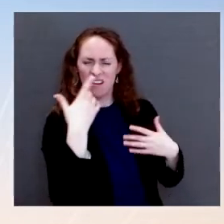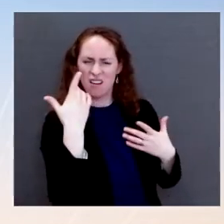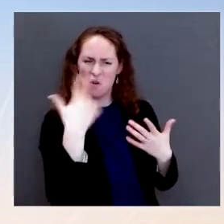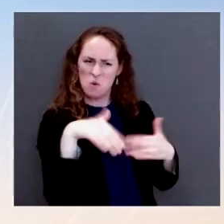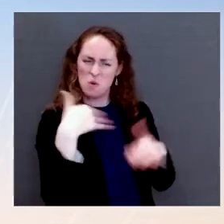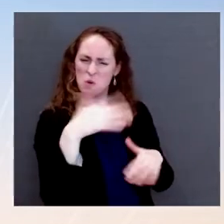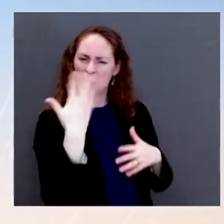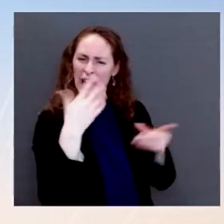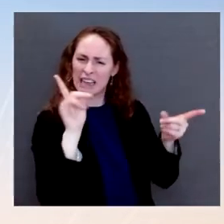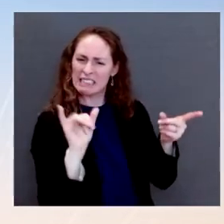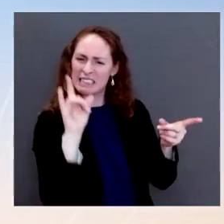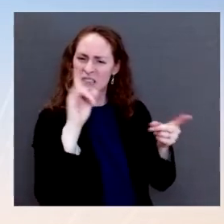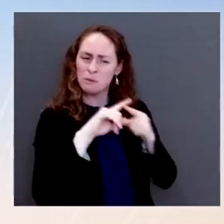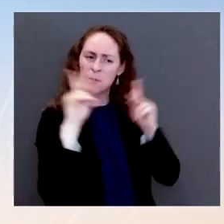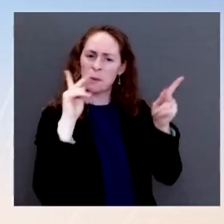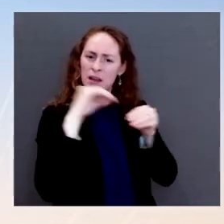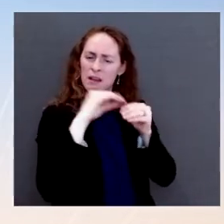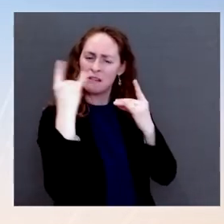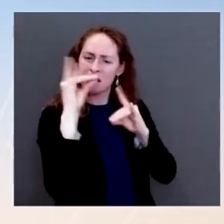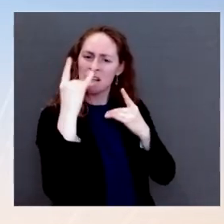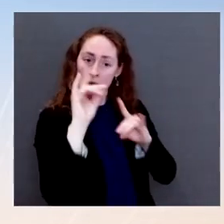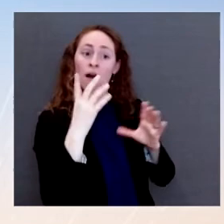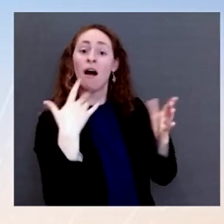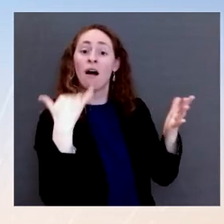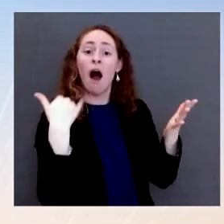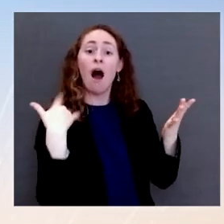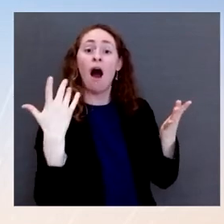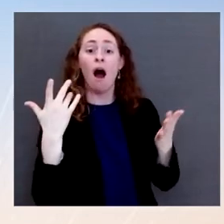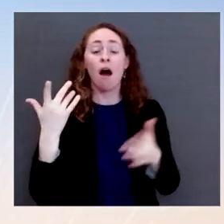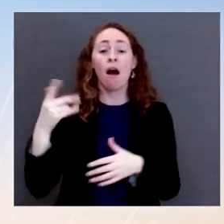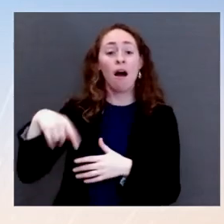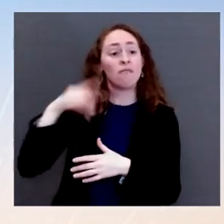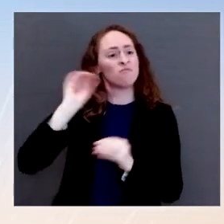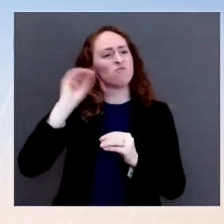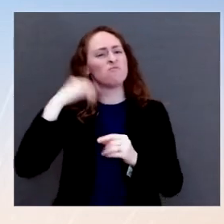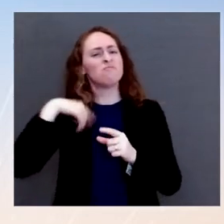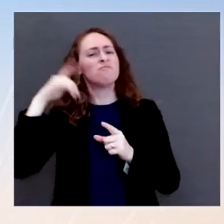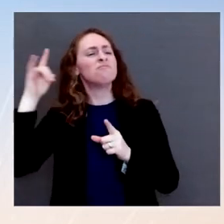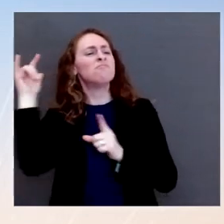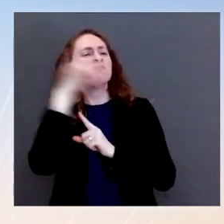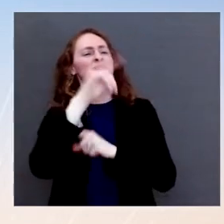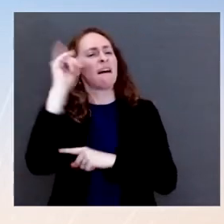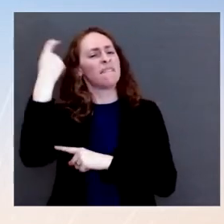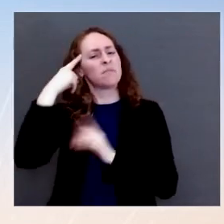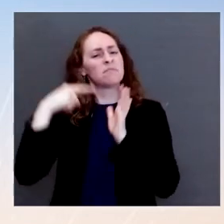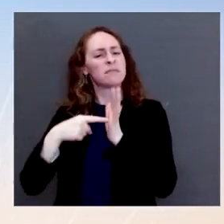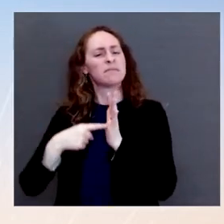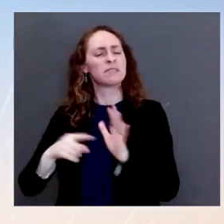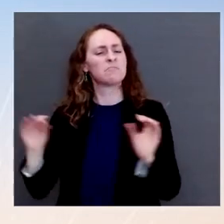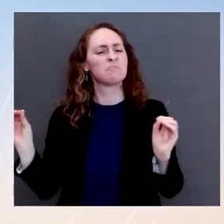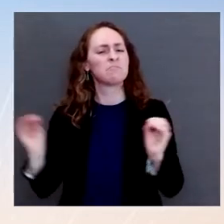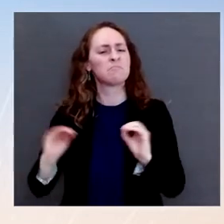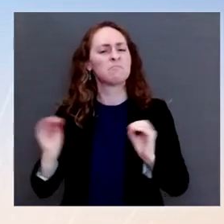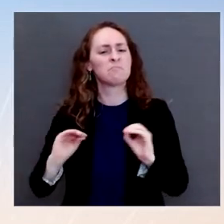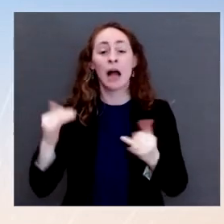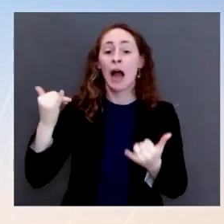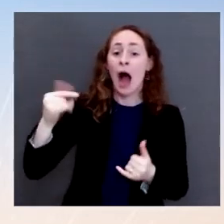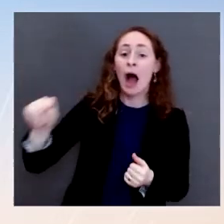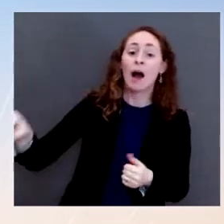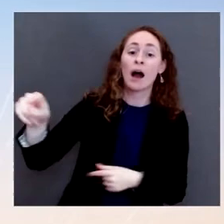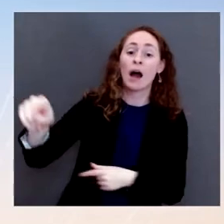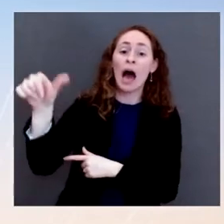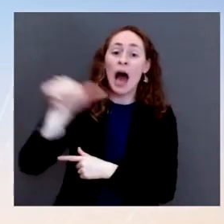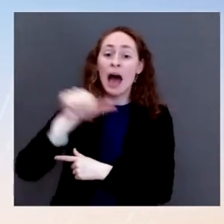training, giving up a lot of blood, sweat, and tears, preparing for these Olympics, should be able to go and compete, and we look forward to cheering for them from